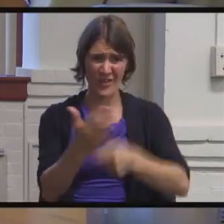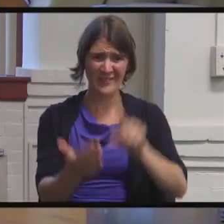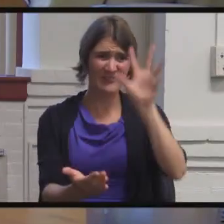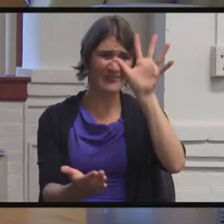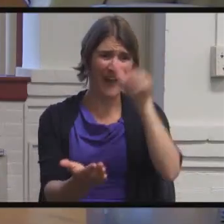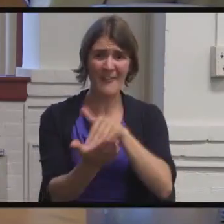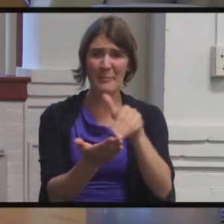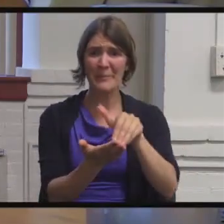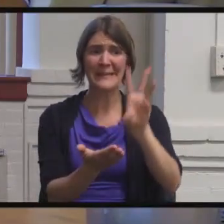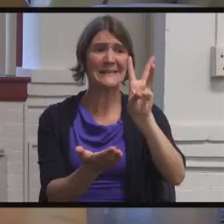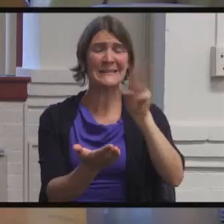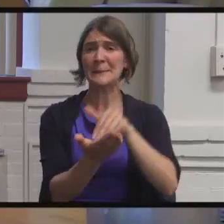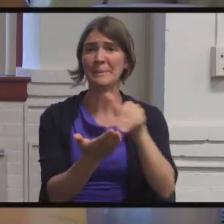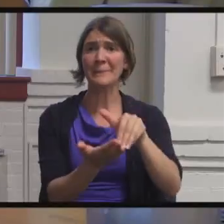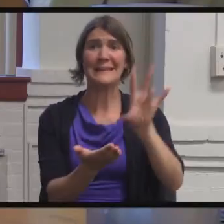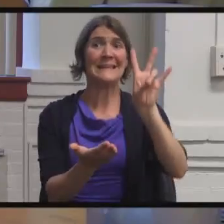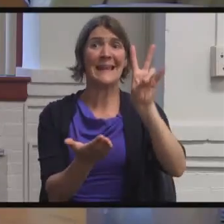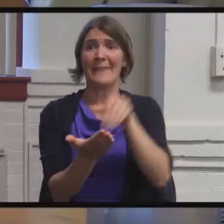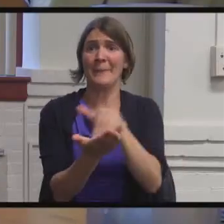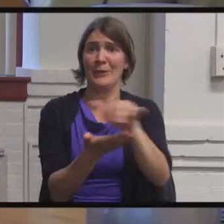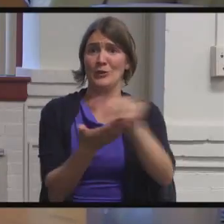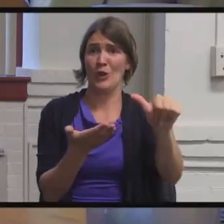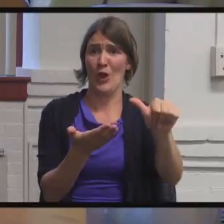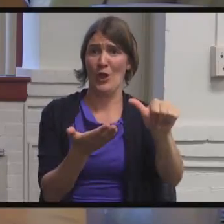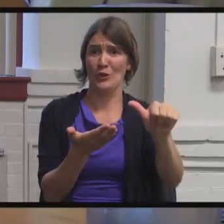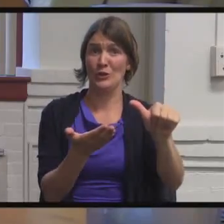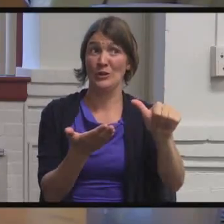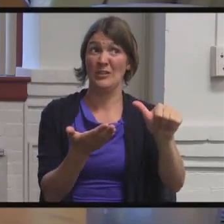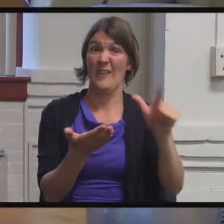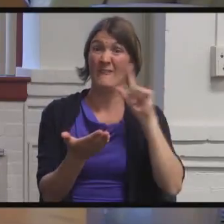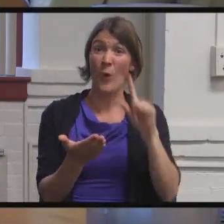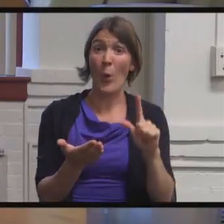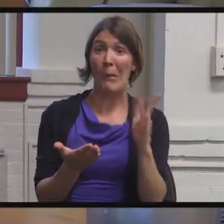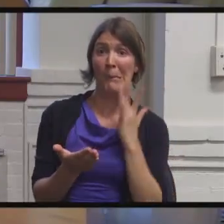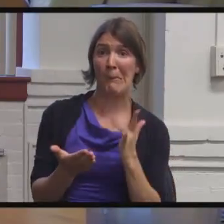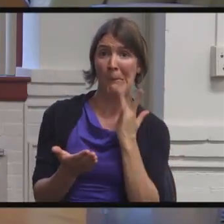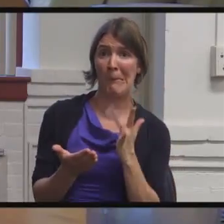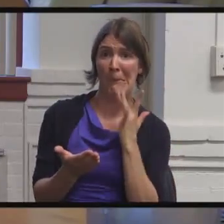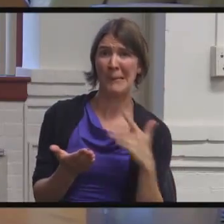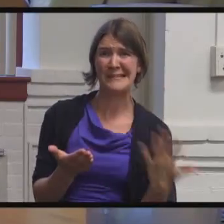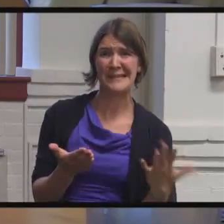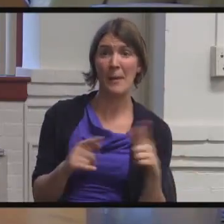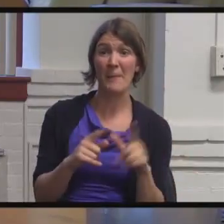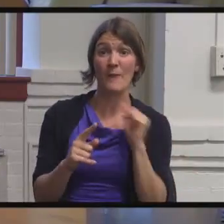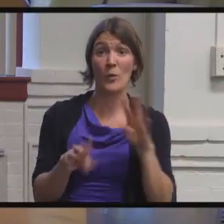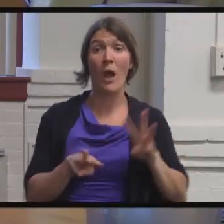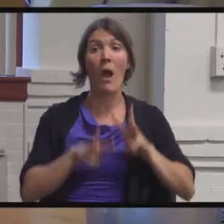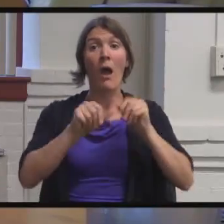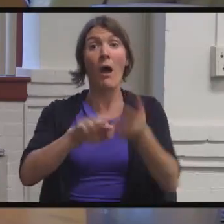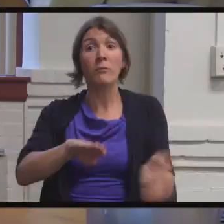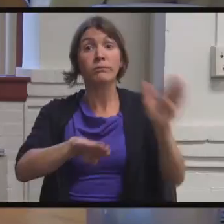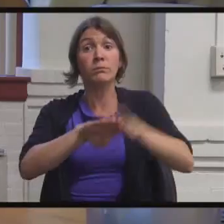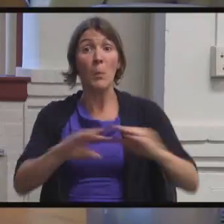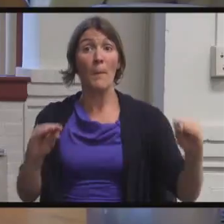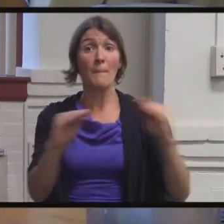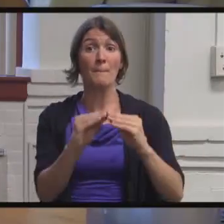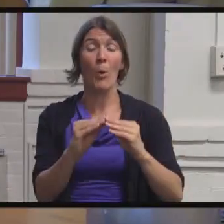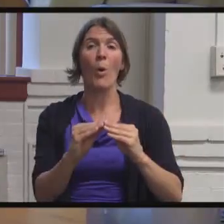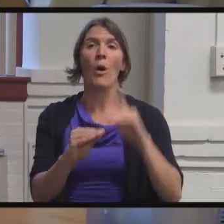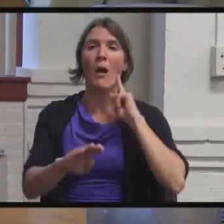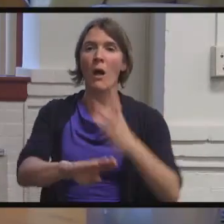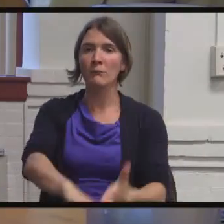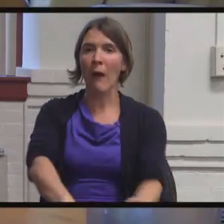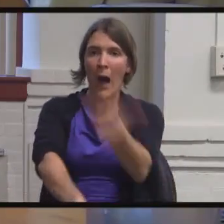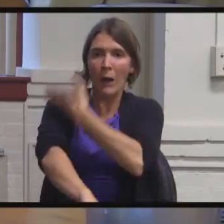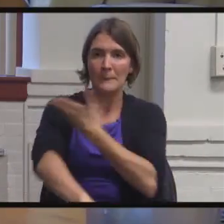$5, $6, $7 million, so that spending the additional money in order to bring us up to the current needs and the needs